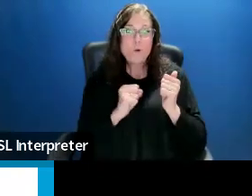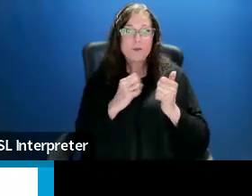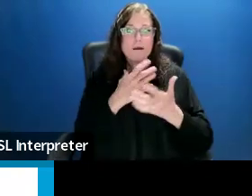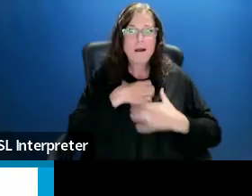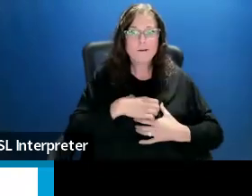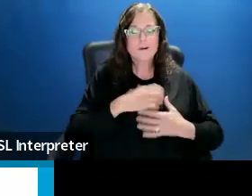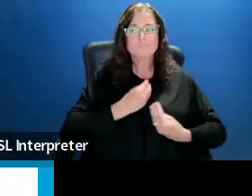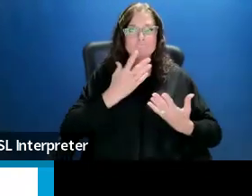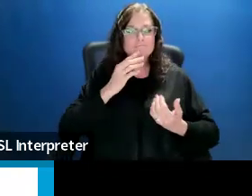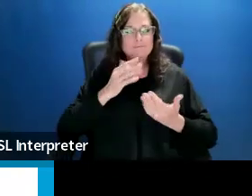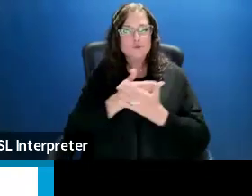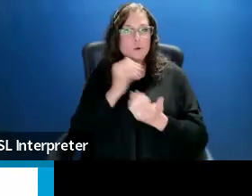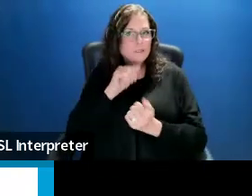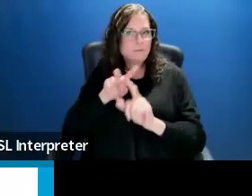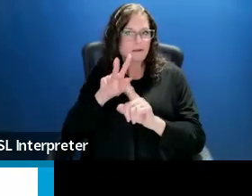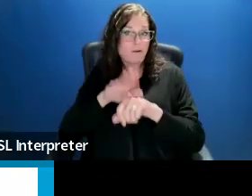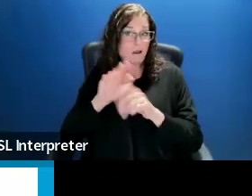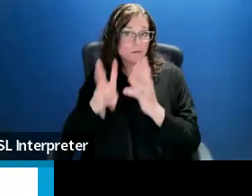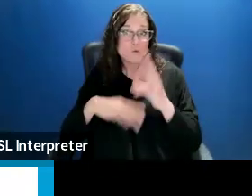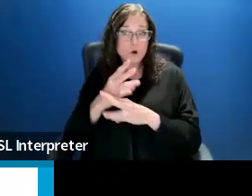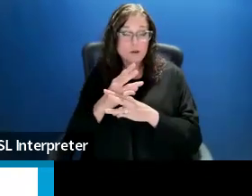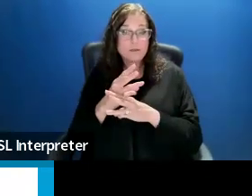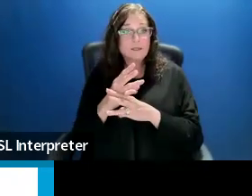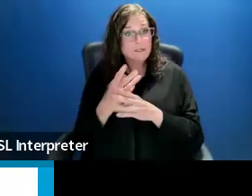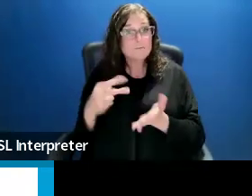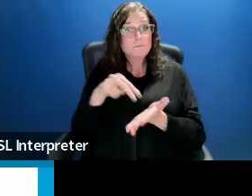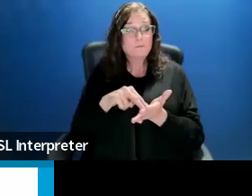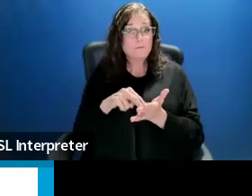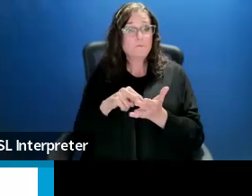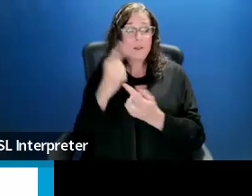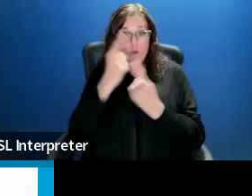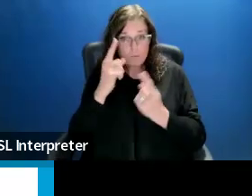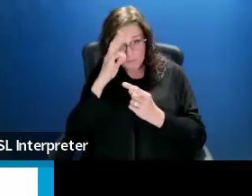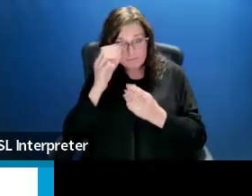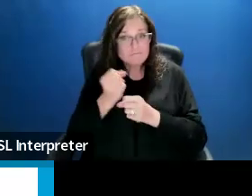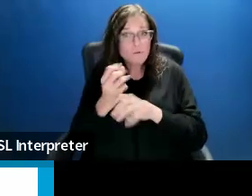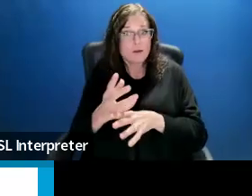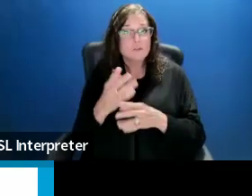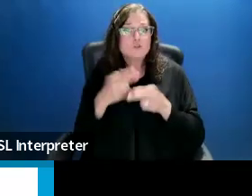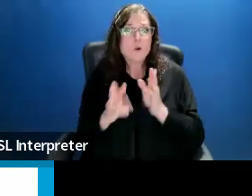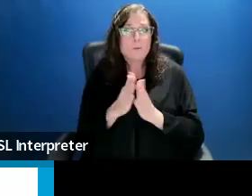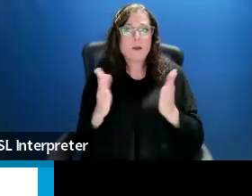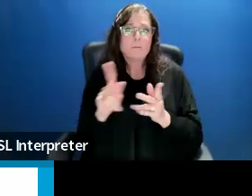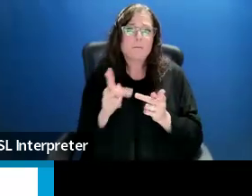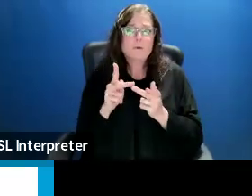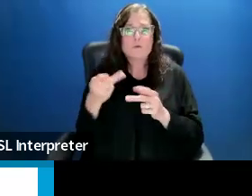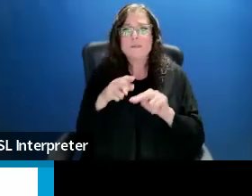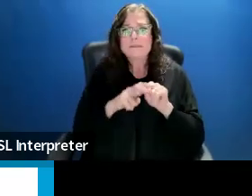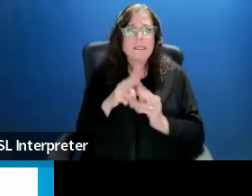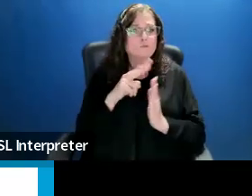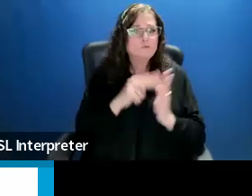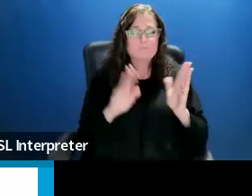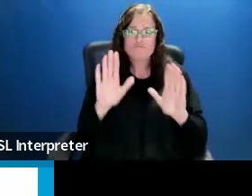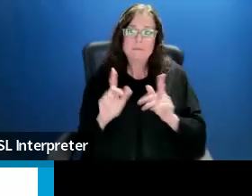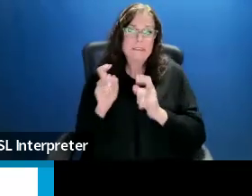and create new perspectives on the world. Infinitely wise and thought-provoking, Rundell's short book is the perfect one-sitting reading and a